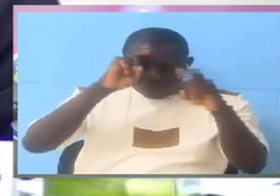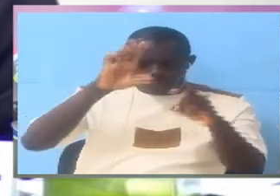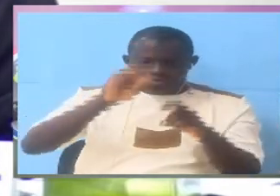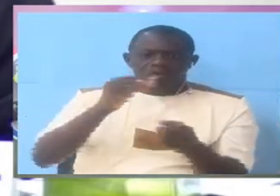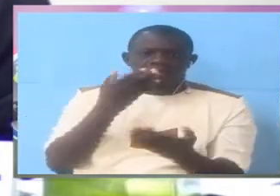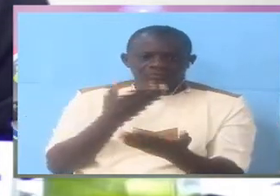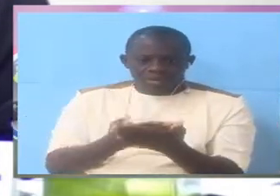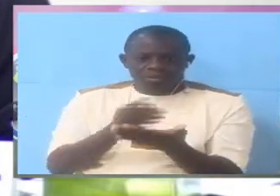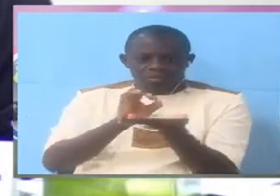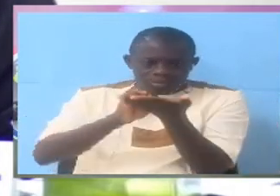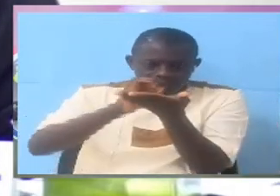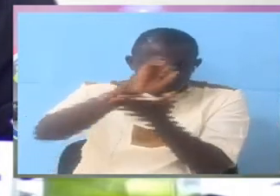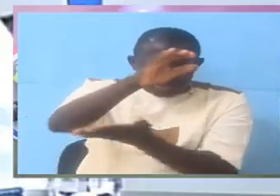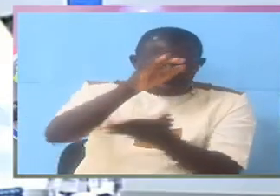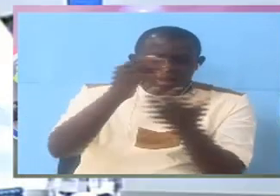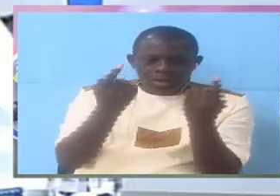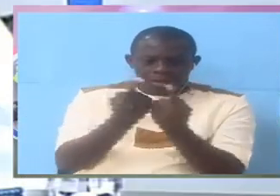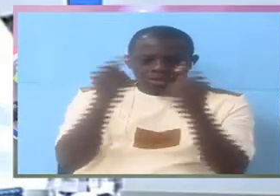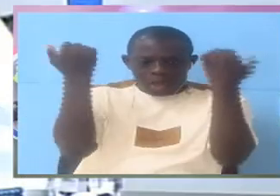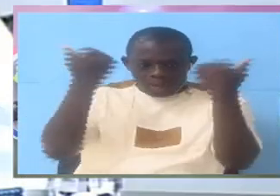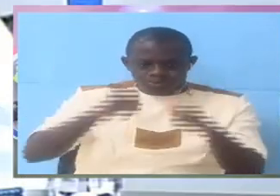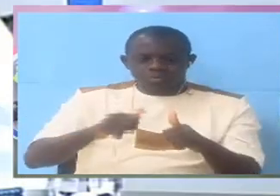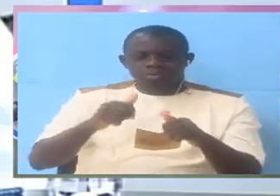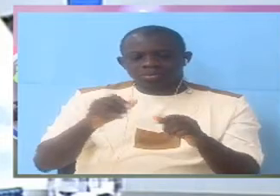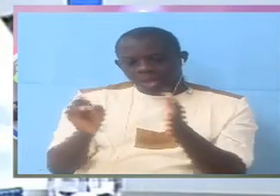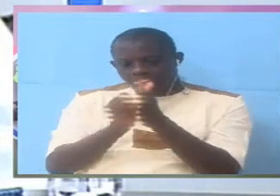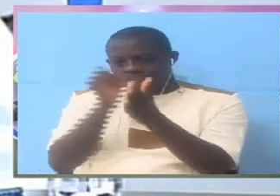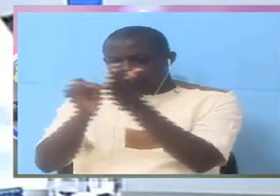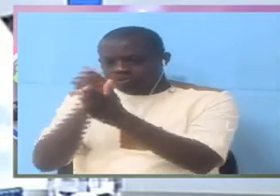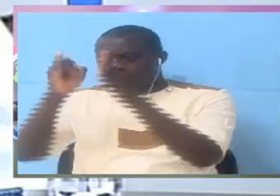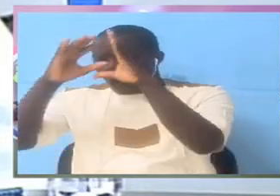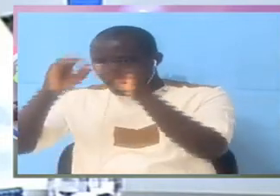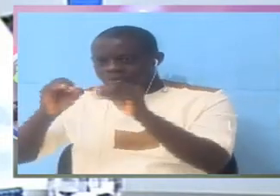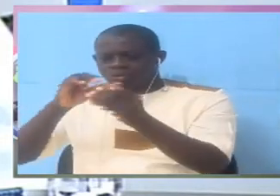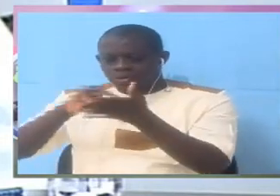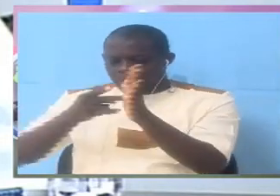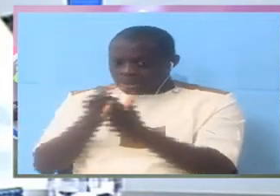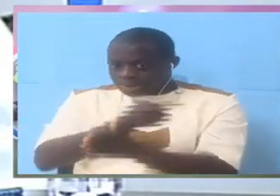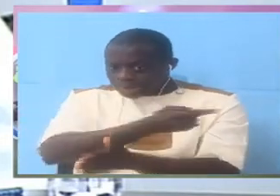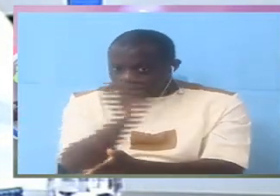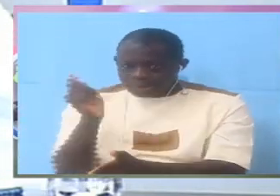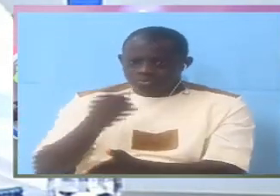investigation for investigation. These people are lying.